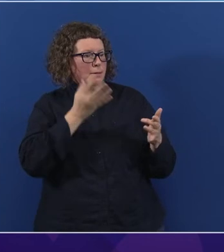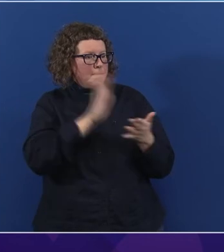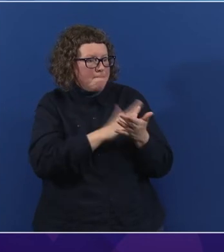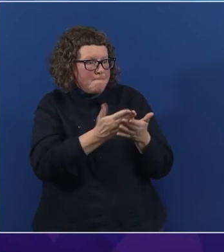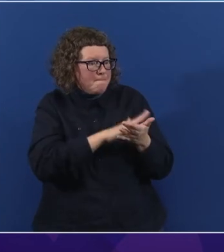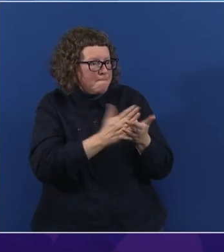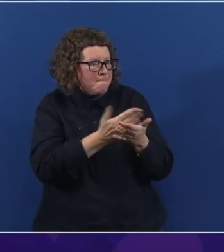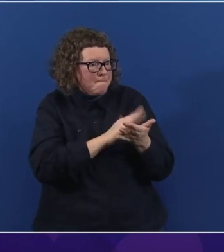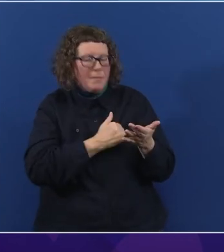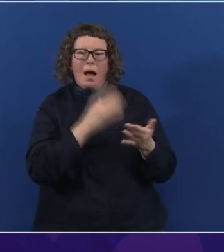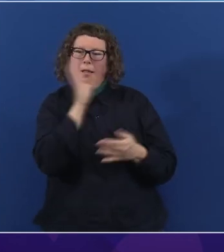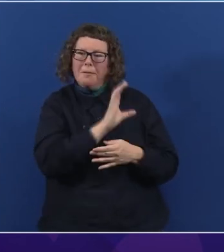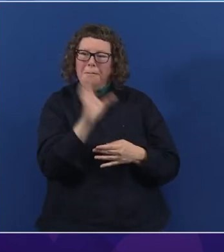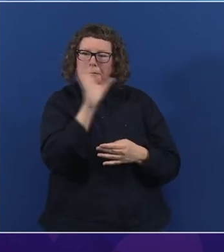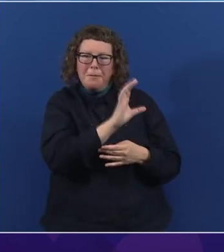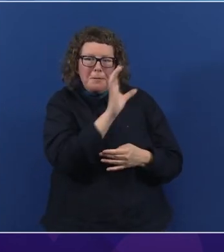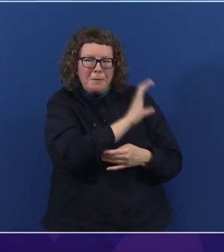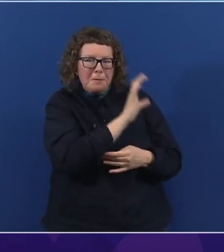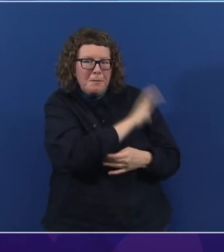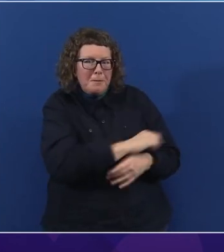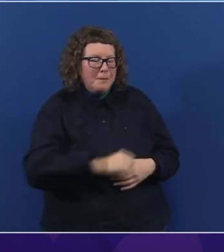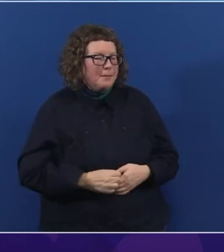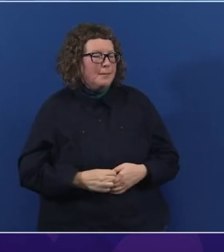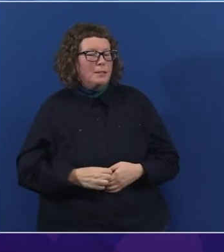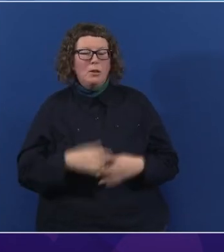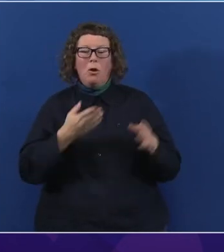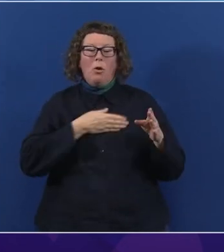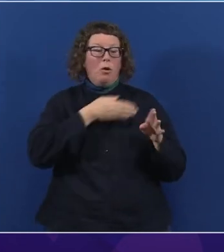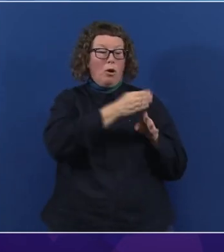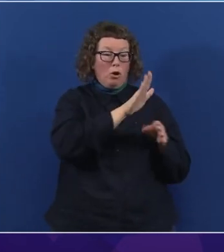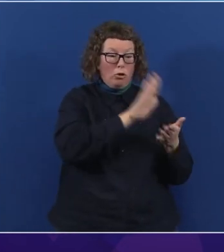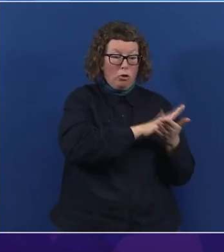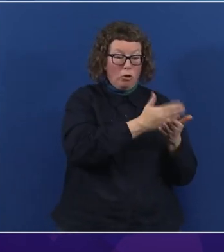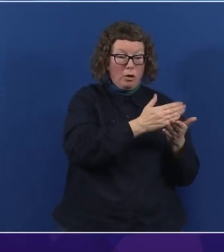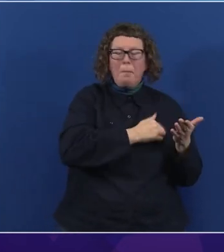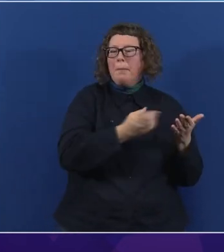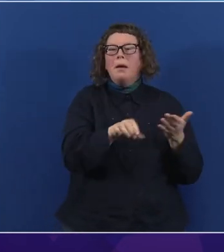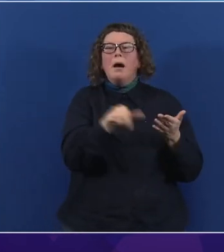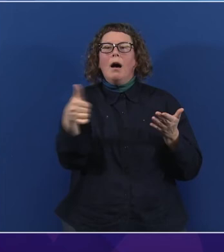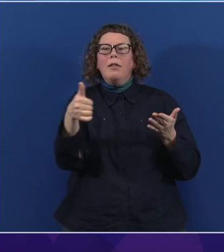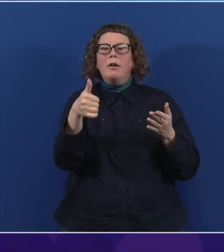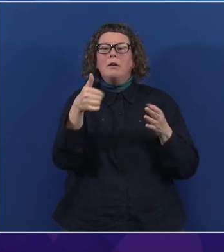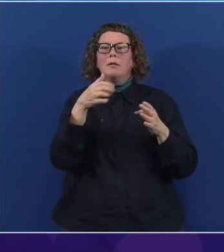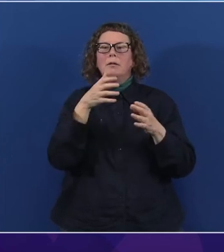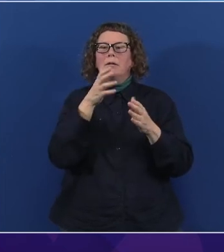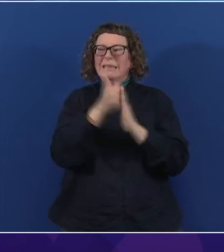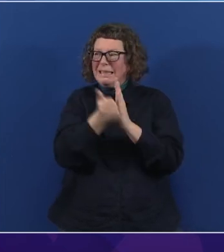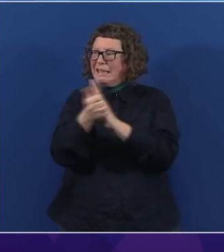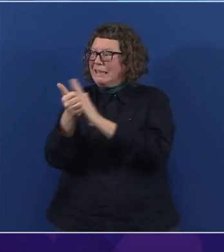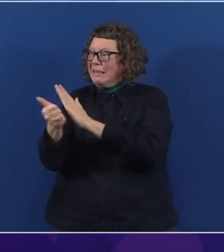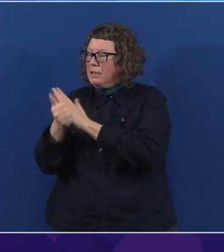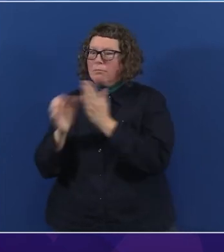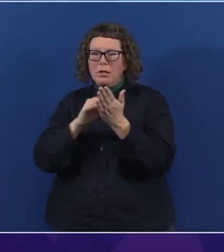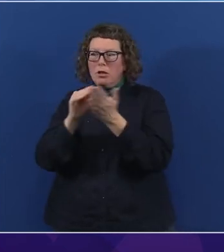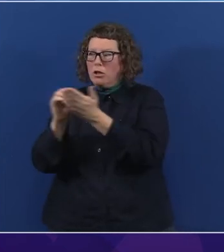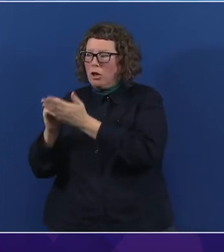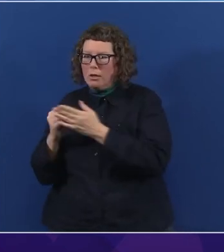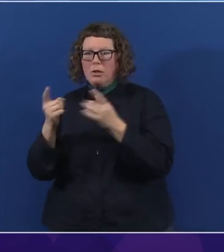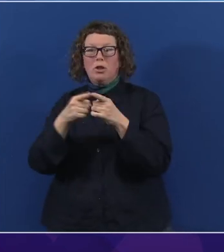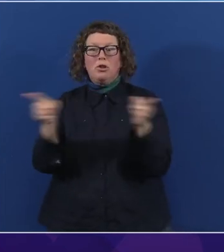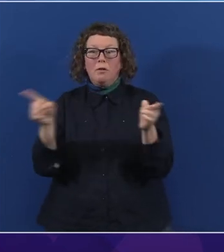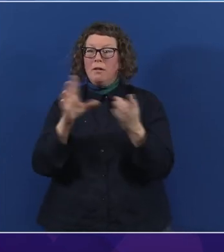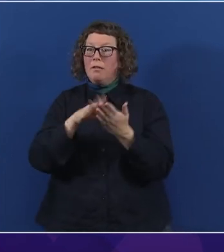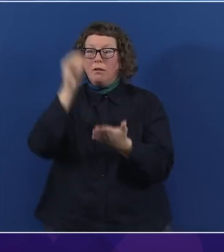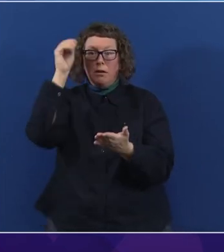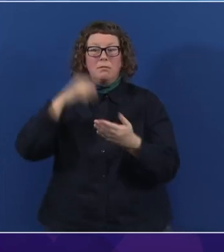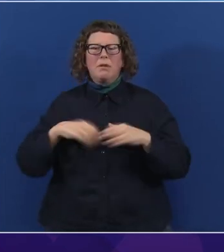a young cook. Again, whatever discipline you're graduating from, you know, that's a technical skill. It's awesome. You can